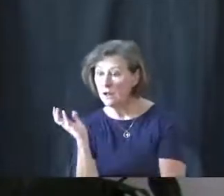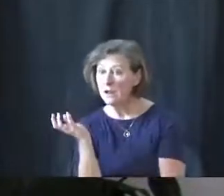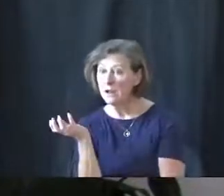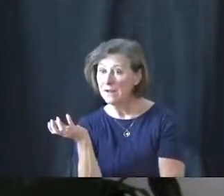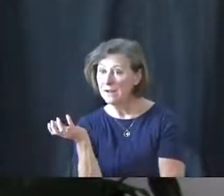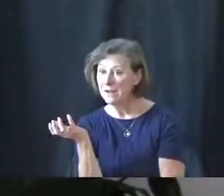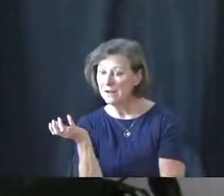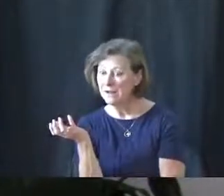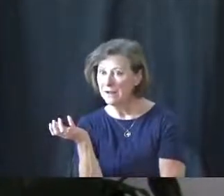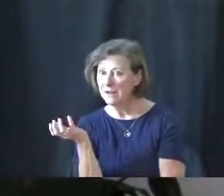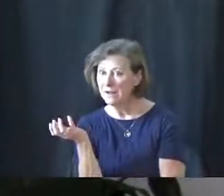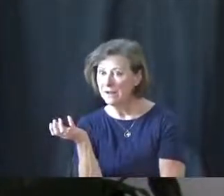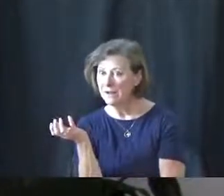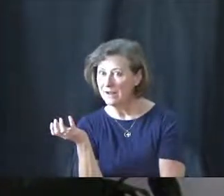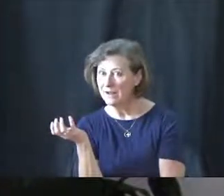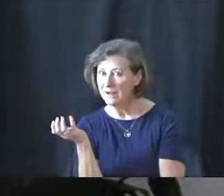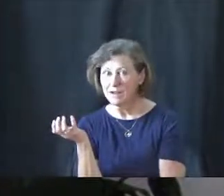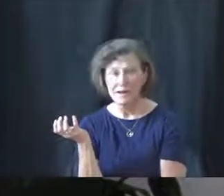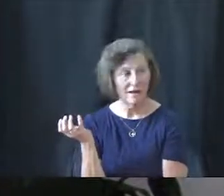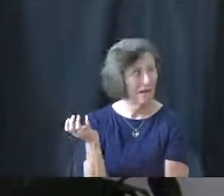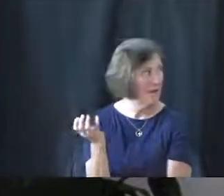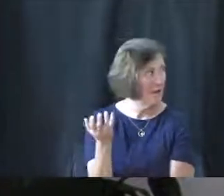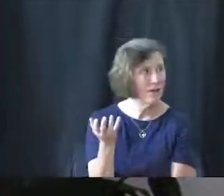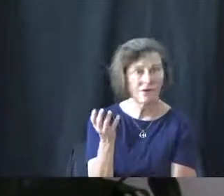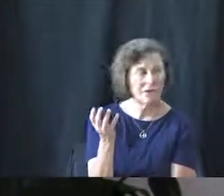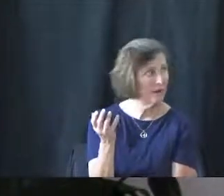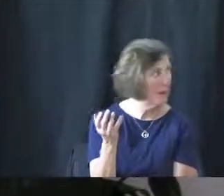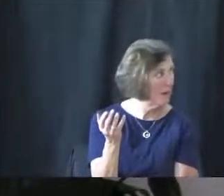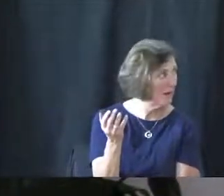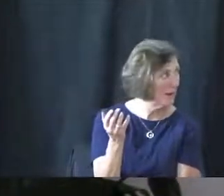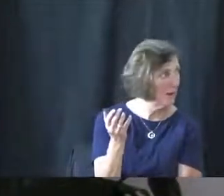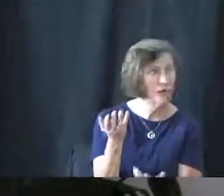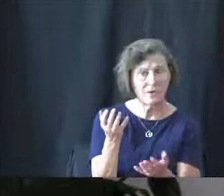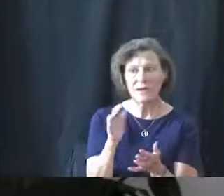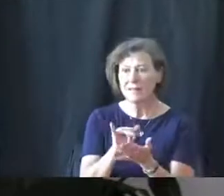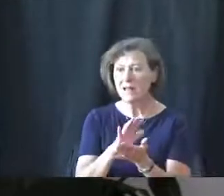Now, you might well be thinking, oh, that's nice, Sarah. I like peonies myself.